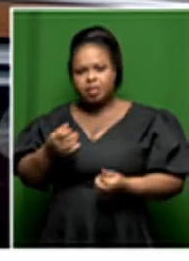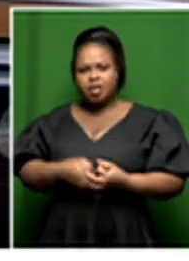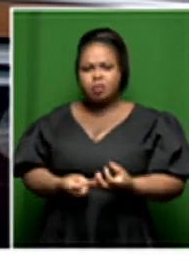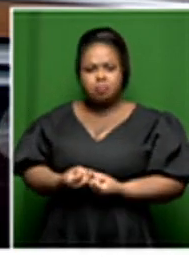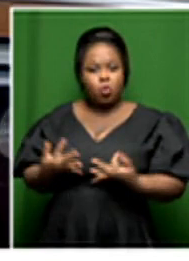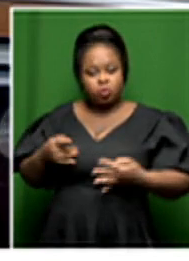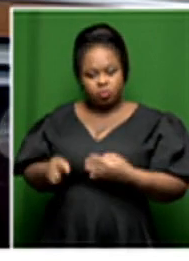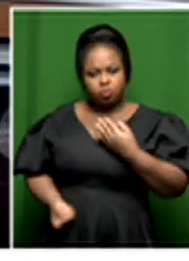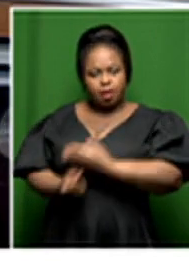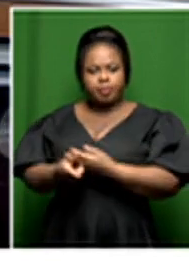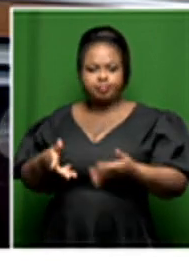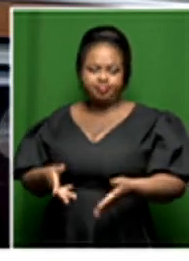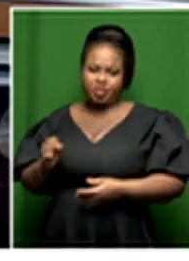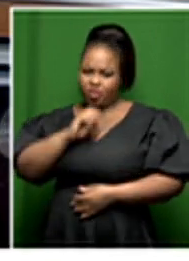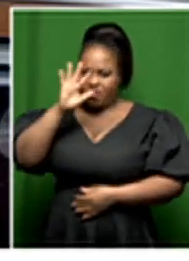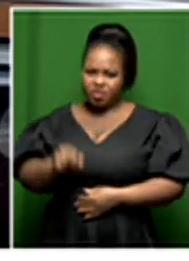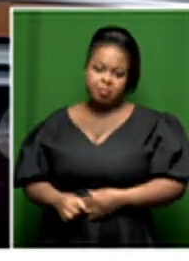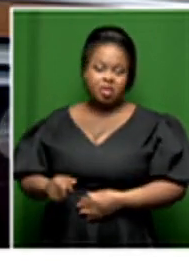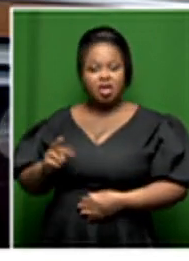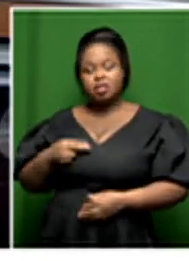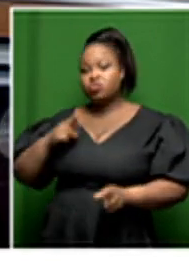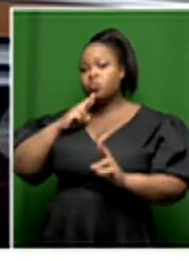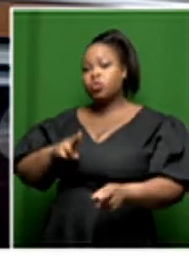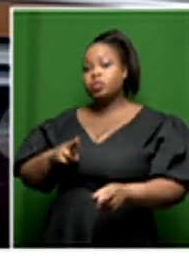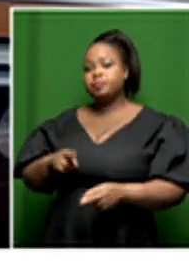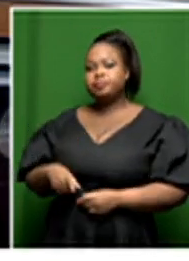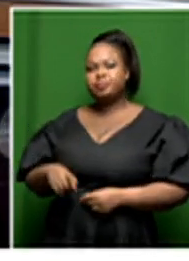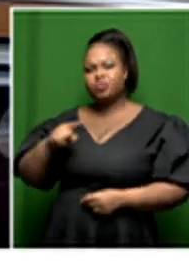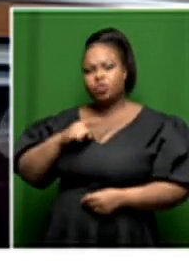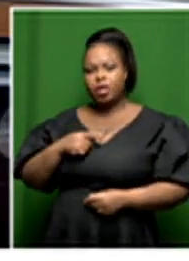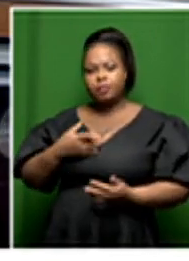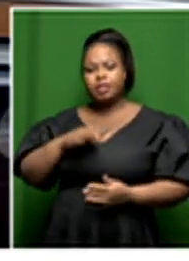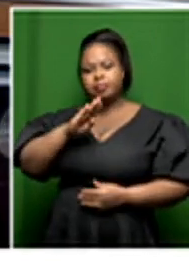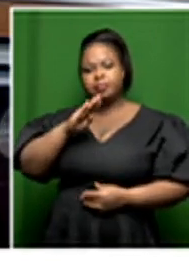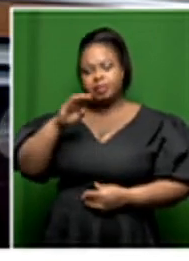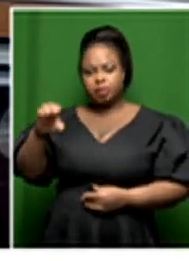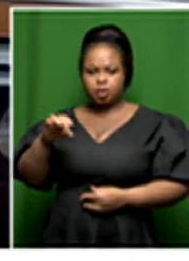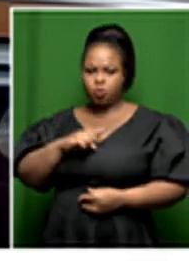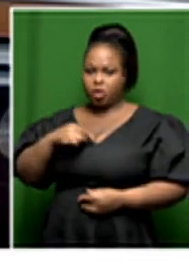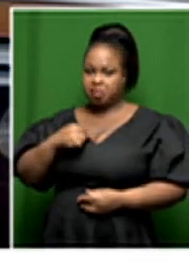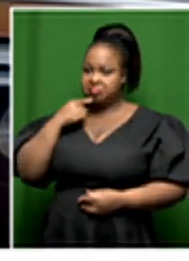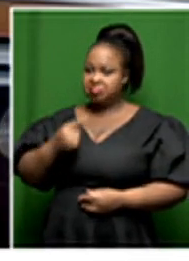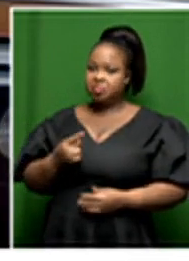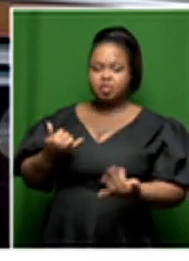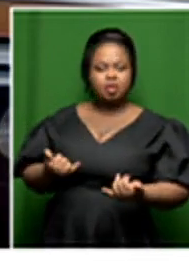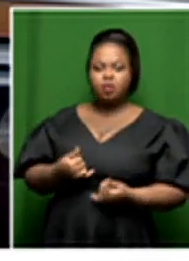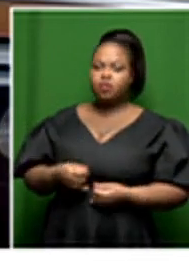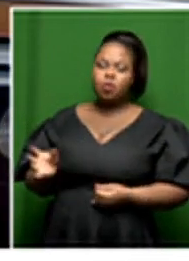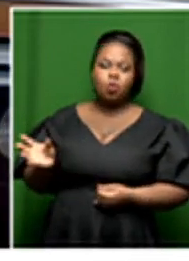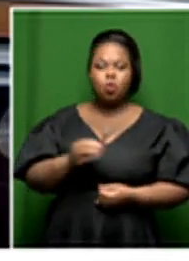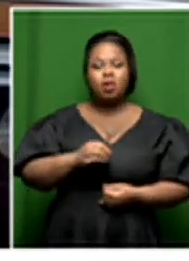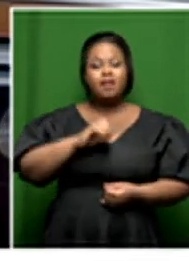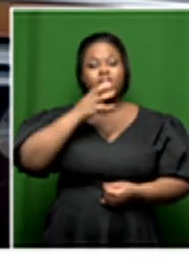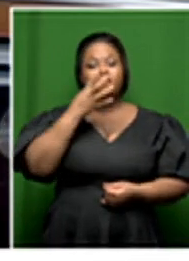here in South Africa. And, you know, some reports, I'm reading a report from that's written here on the BBC that's basically showing that every single